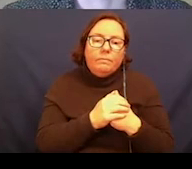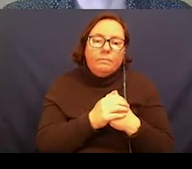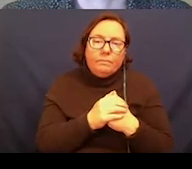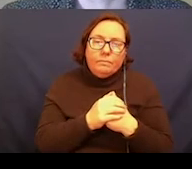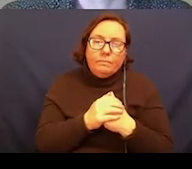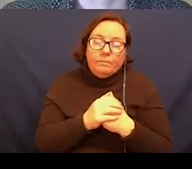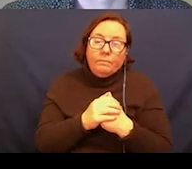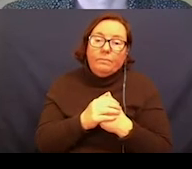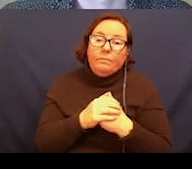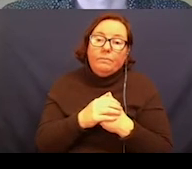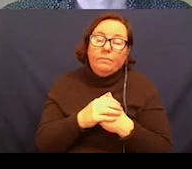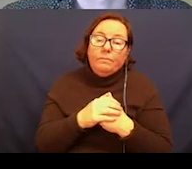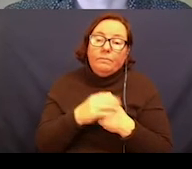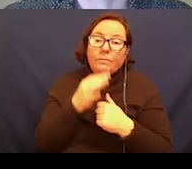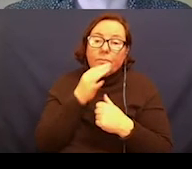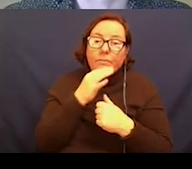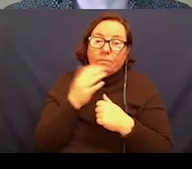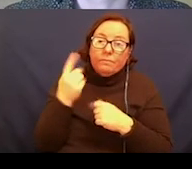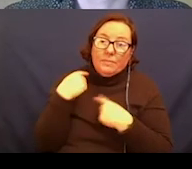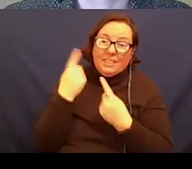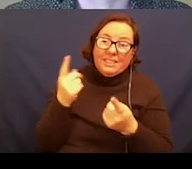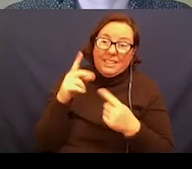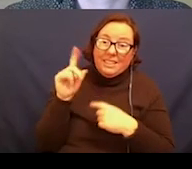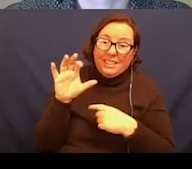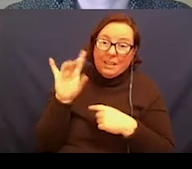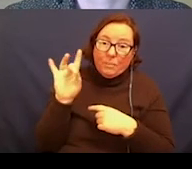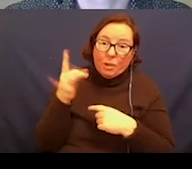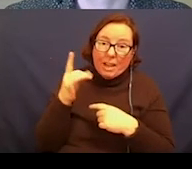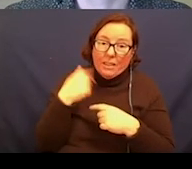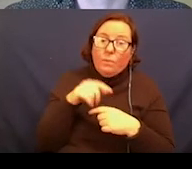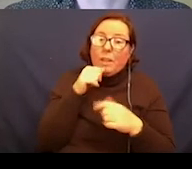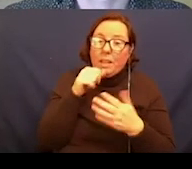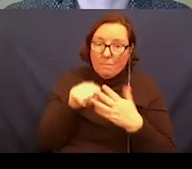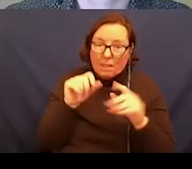As of December 8th, the City of Boston mailed out nearly